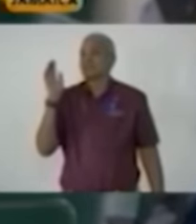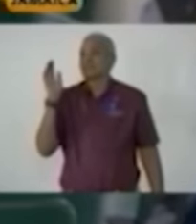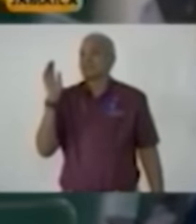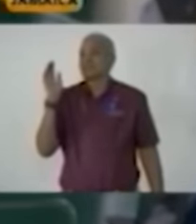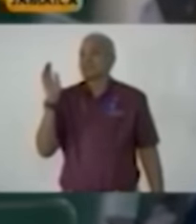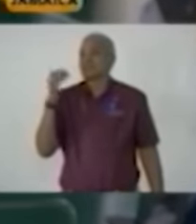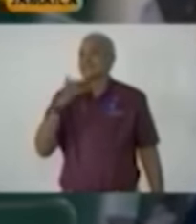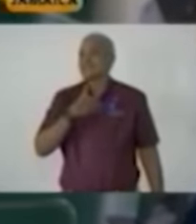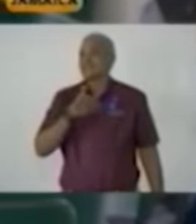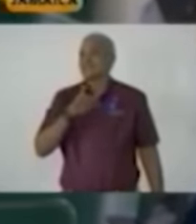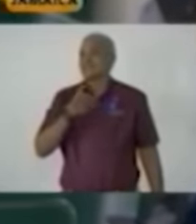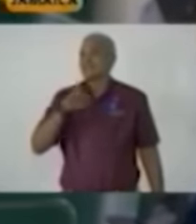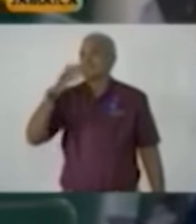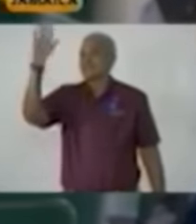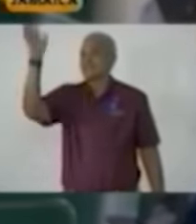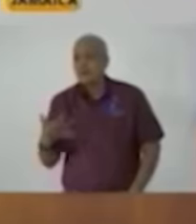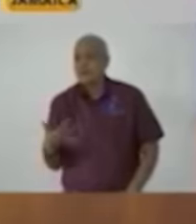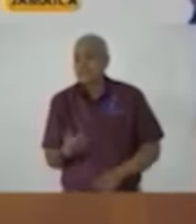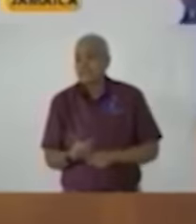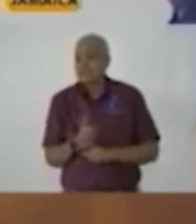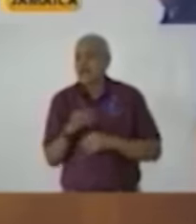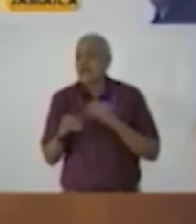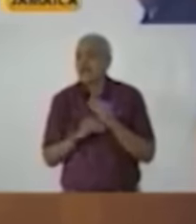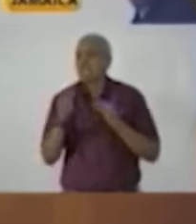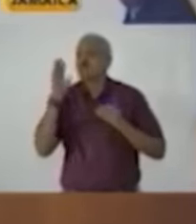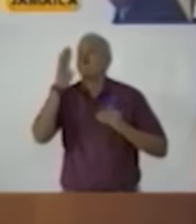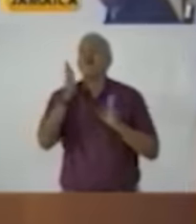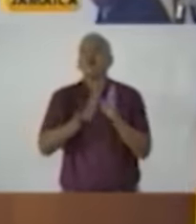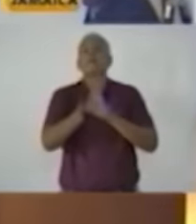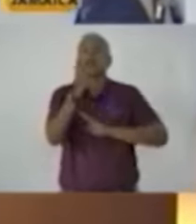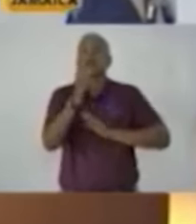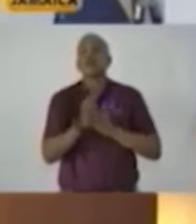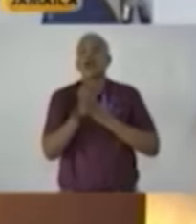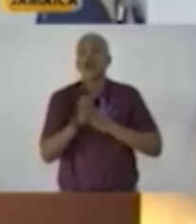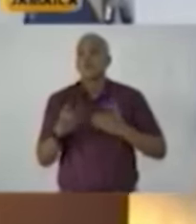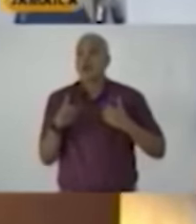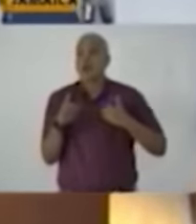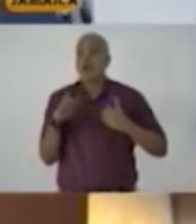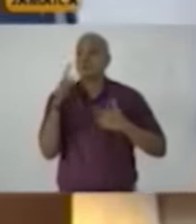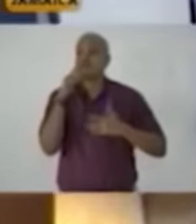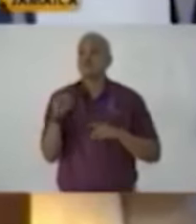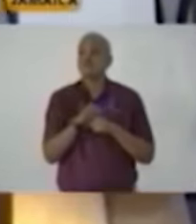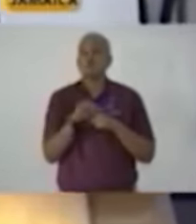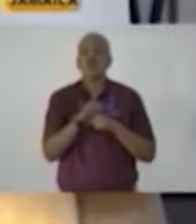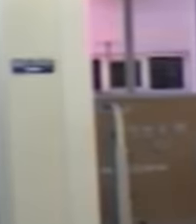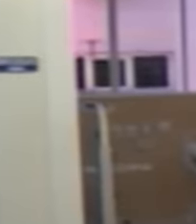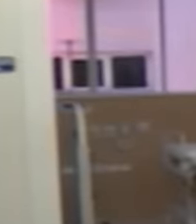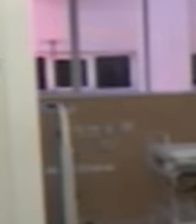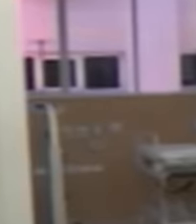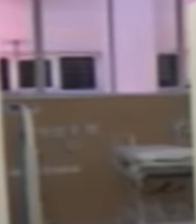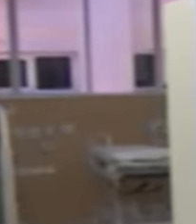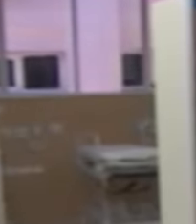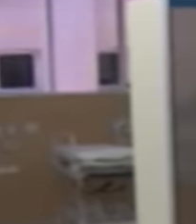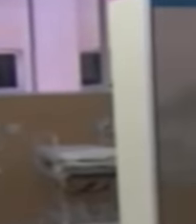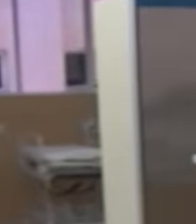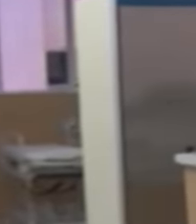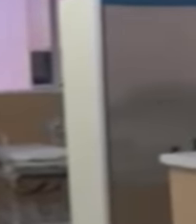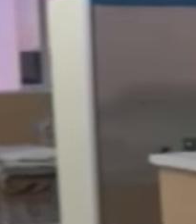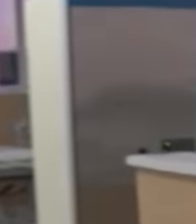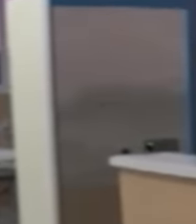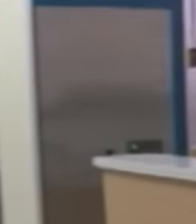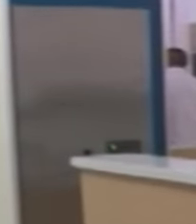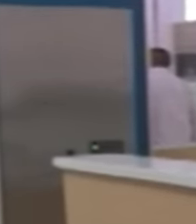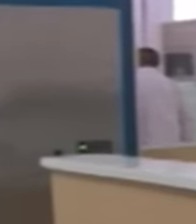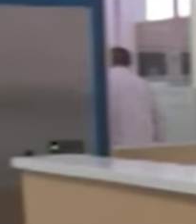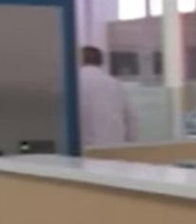just cast their head up, this is our ambassador for the Animal Assisted Recovery Program. Consultant